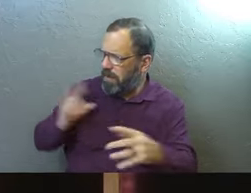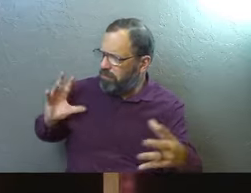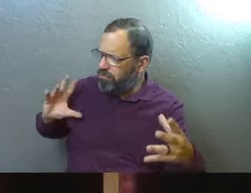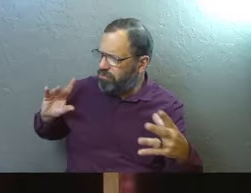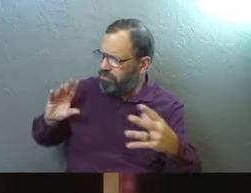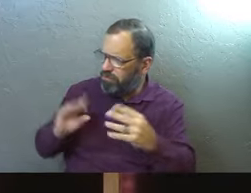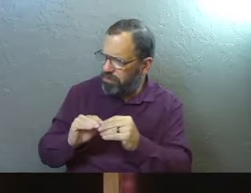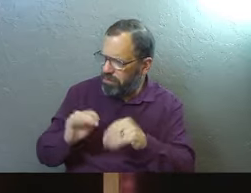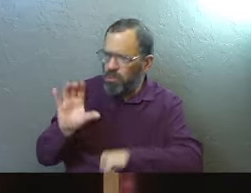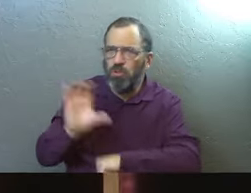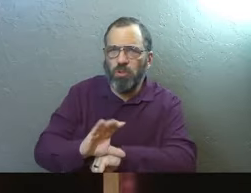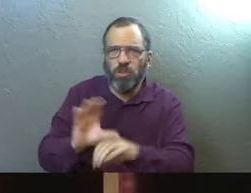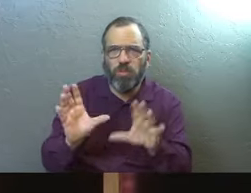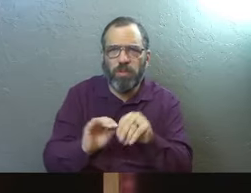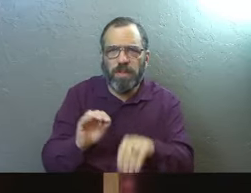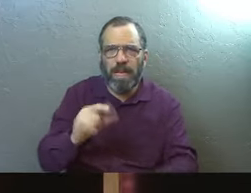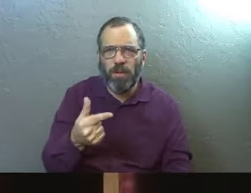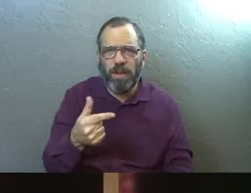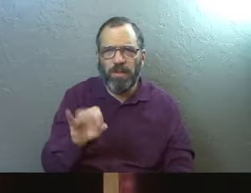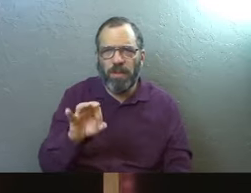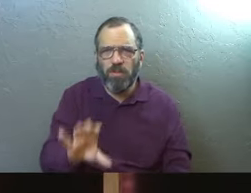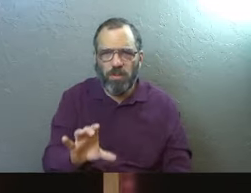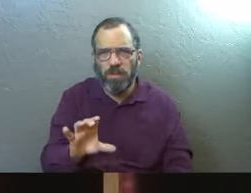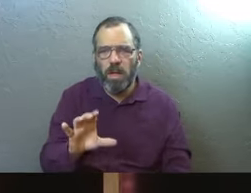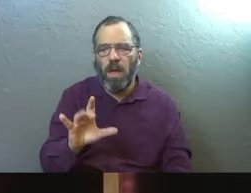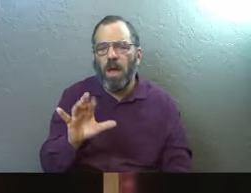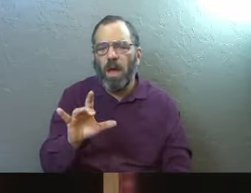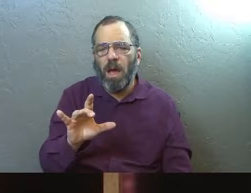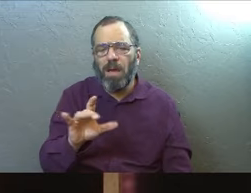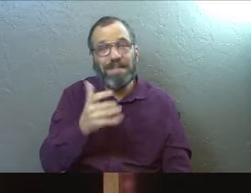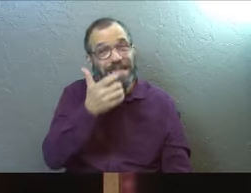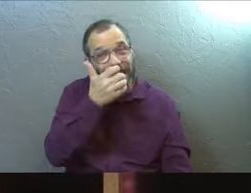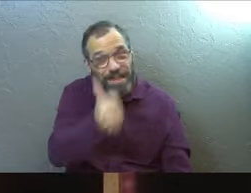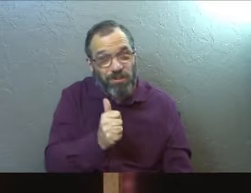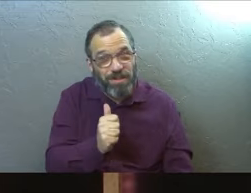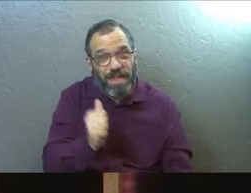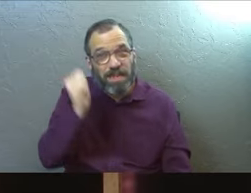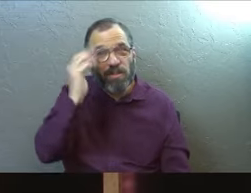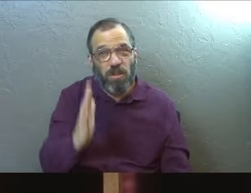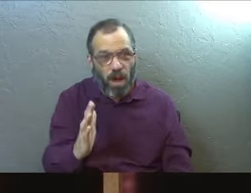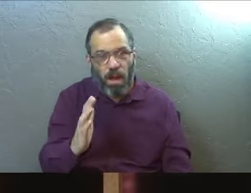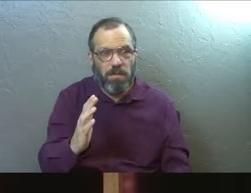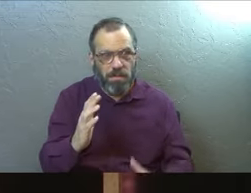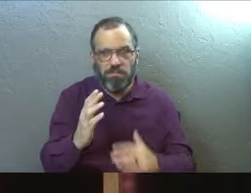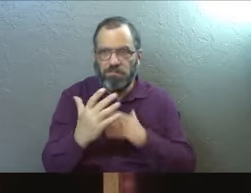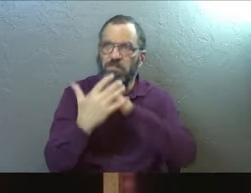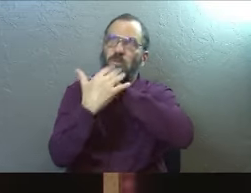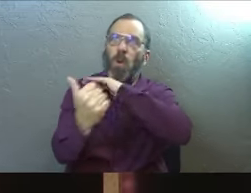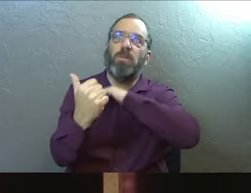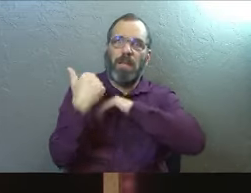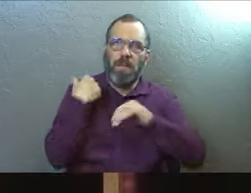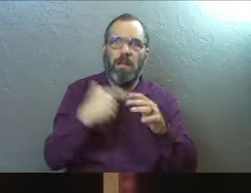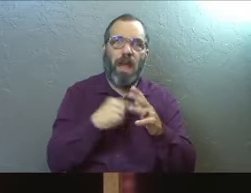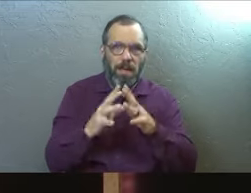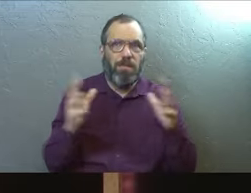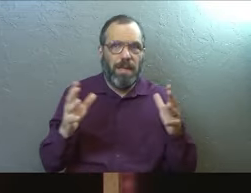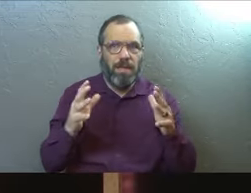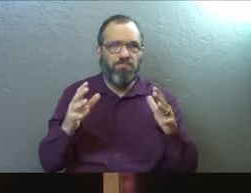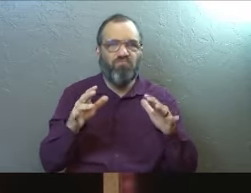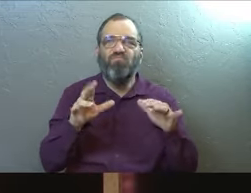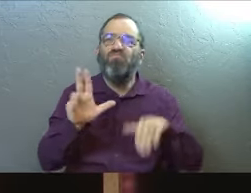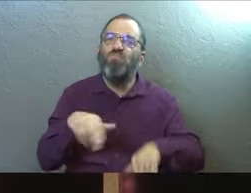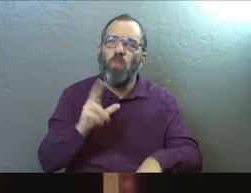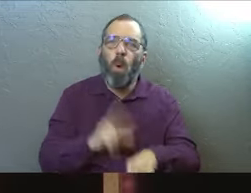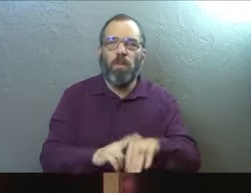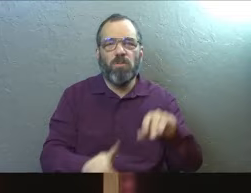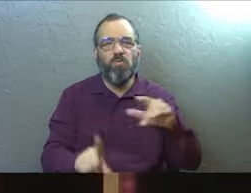of services here at Grace have been very interesting. God's called us to a lot. It's been pretty common for